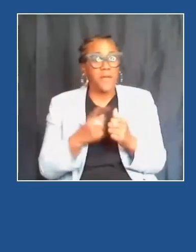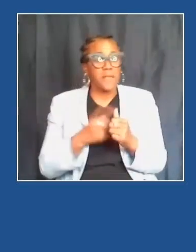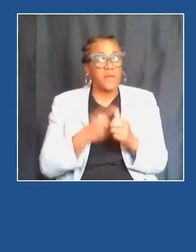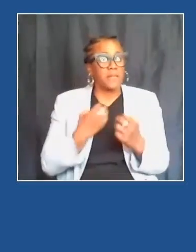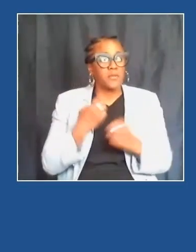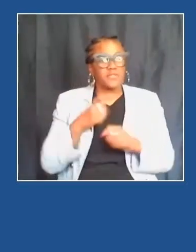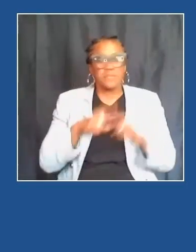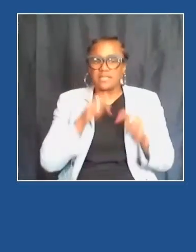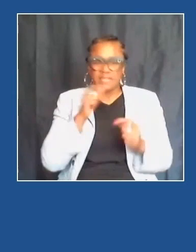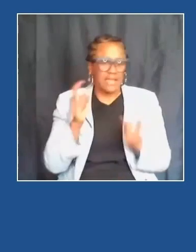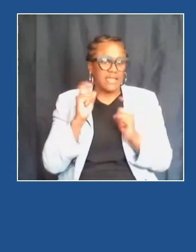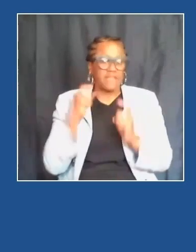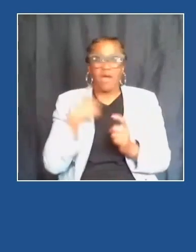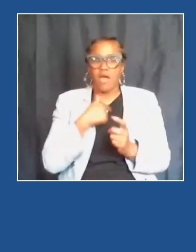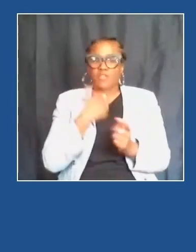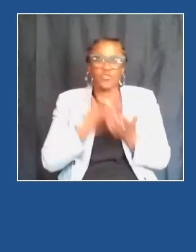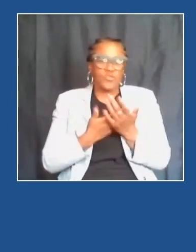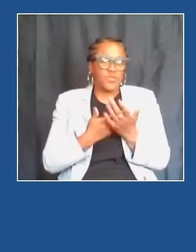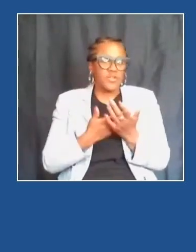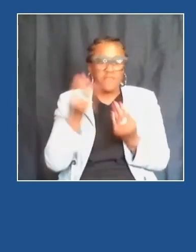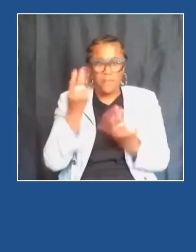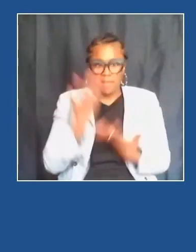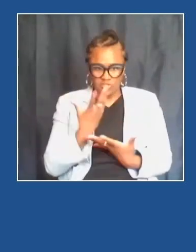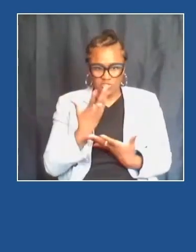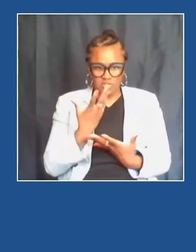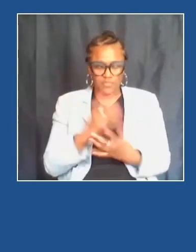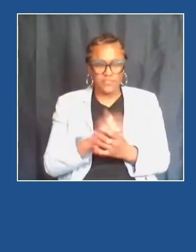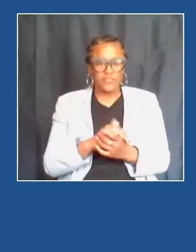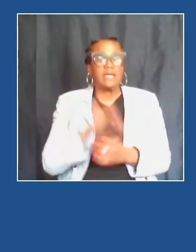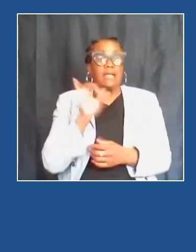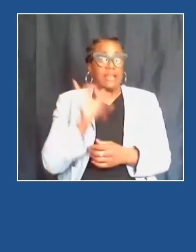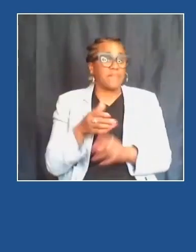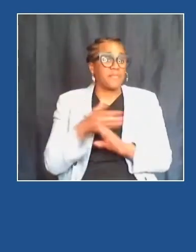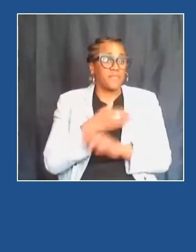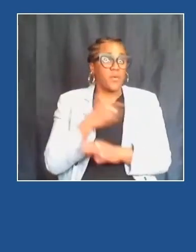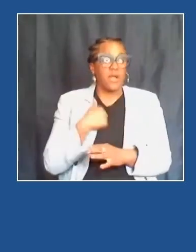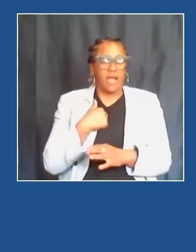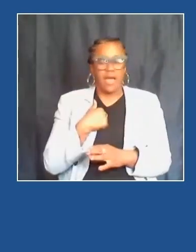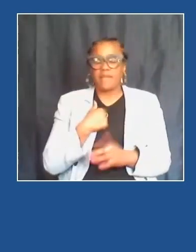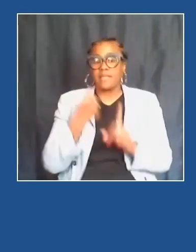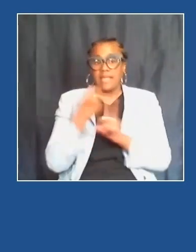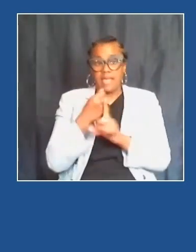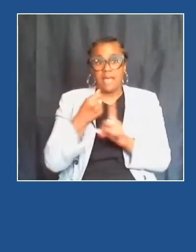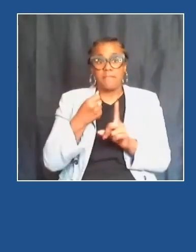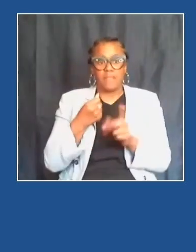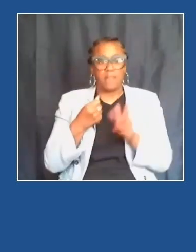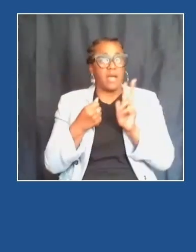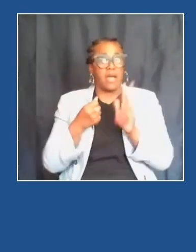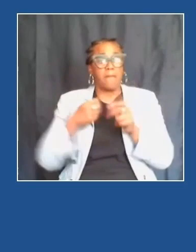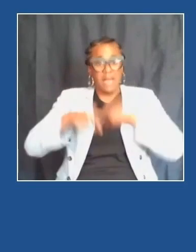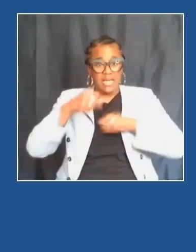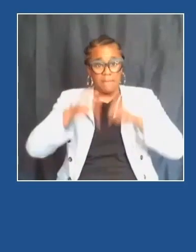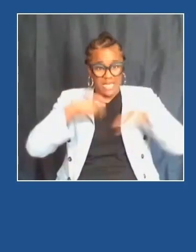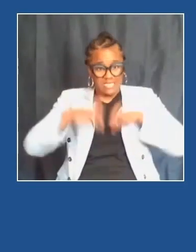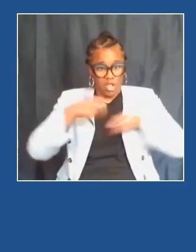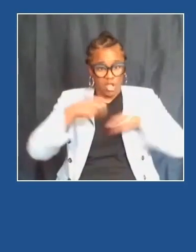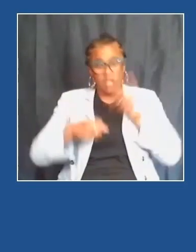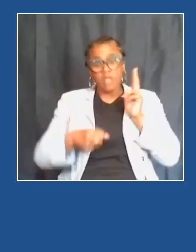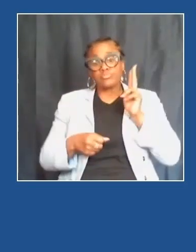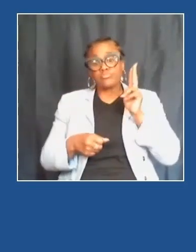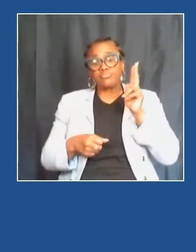us good information. Like the example I used before, I got hit by a car on my bicycle, and I feel